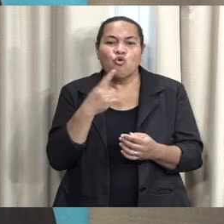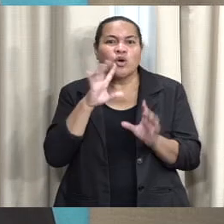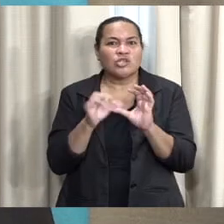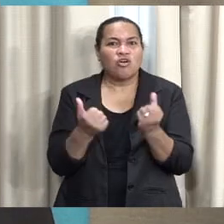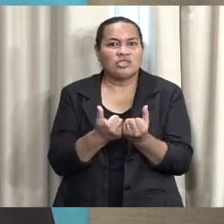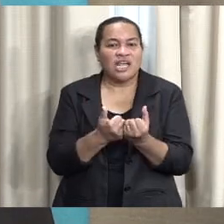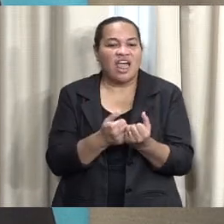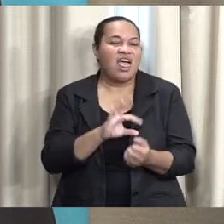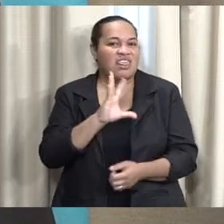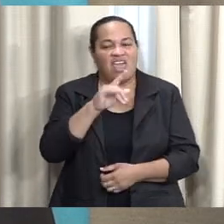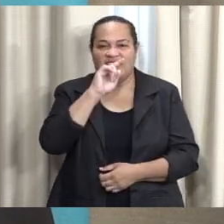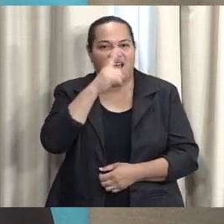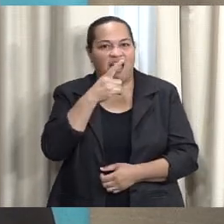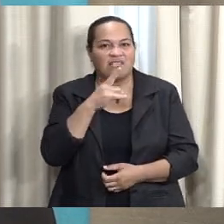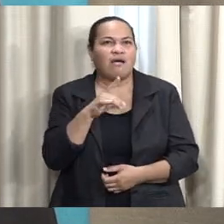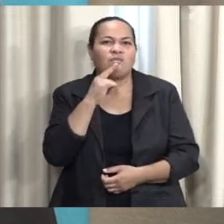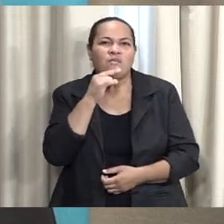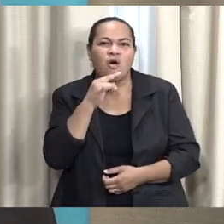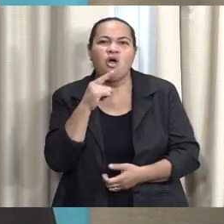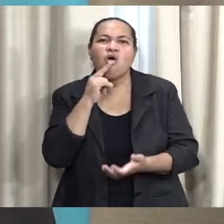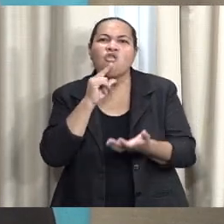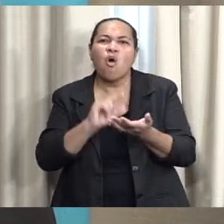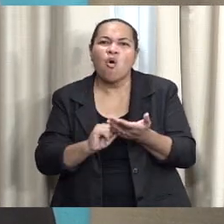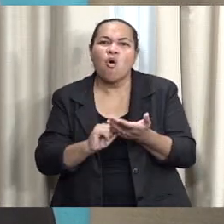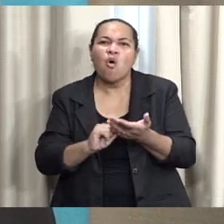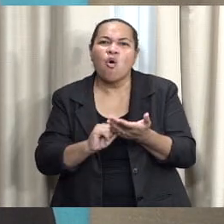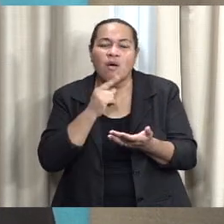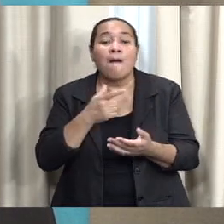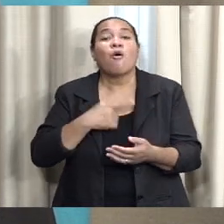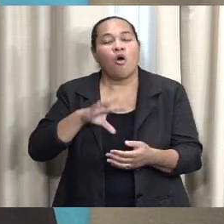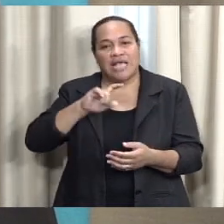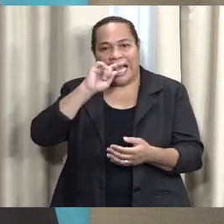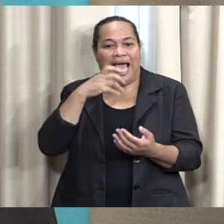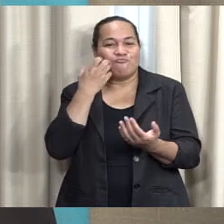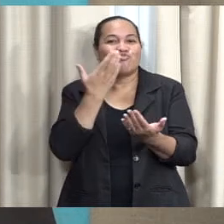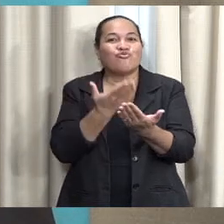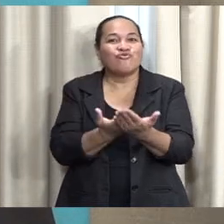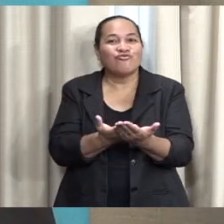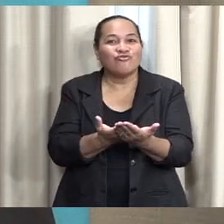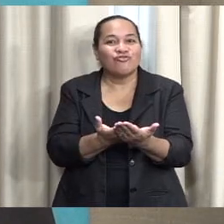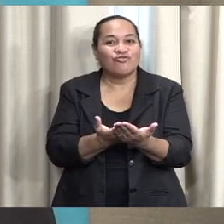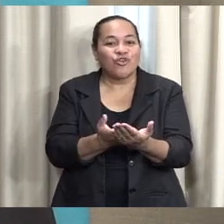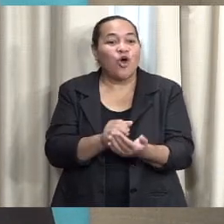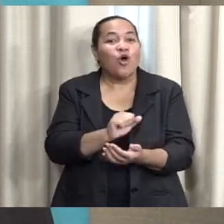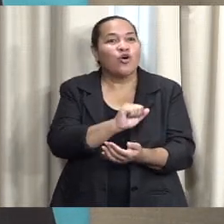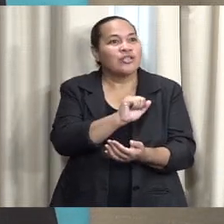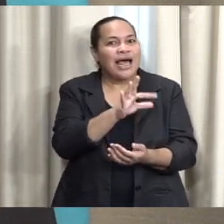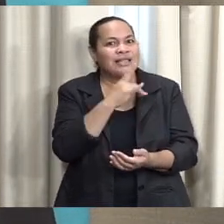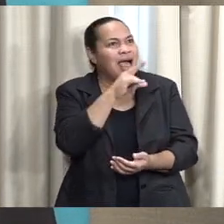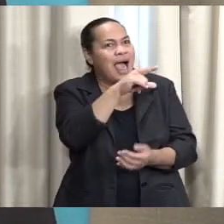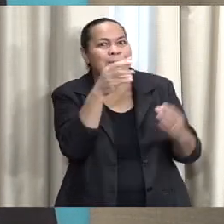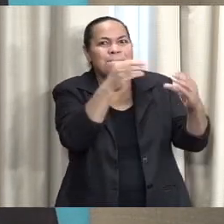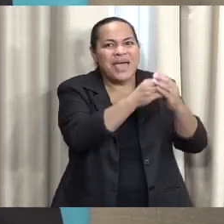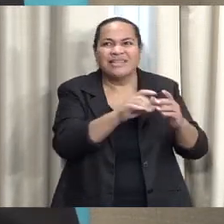couldn't secure loans because they could not prove to their lending institutions that